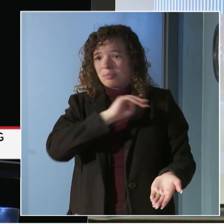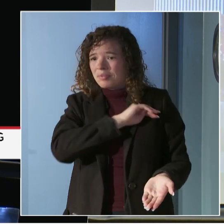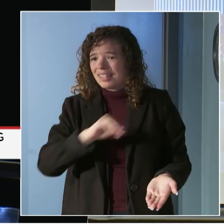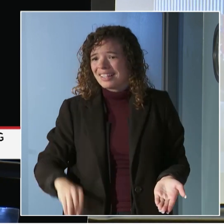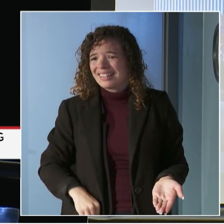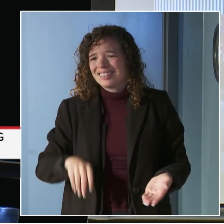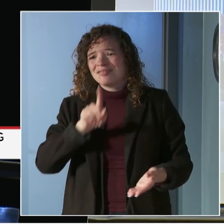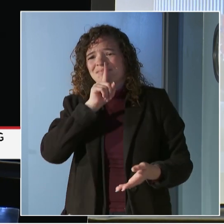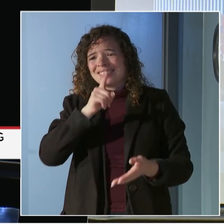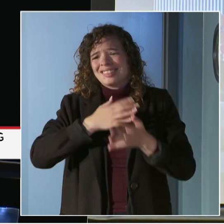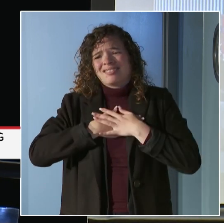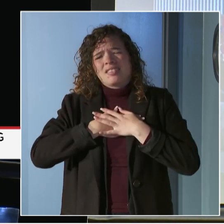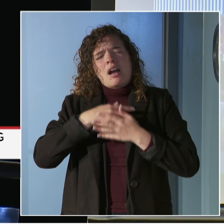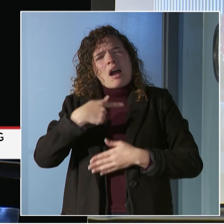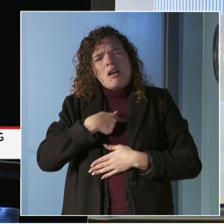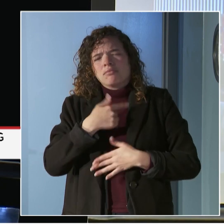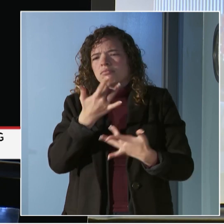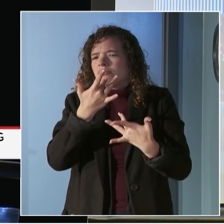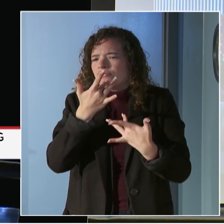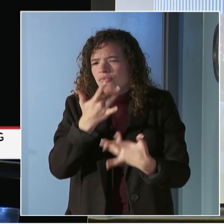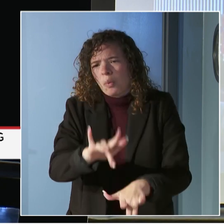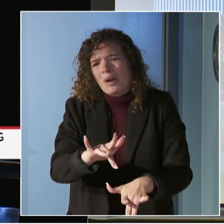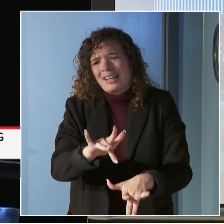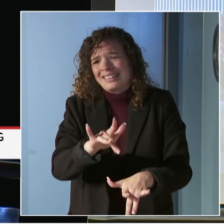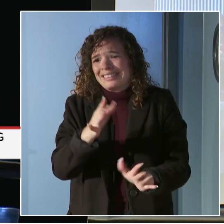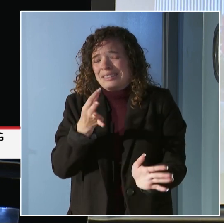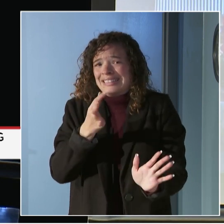about Tuesday. So in January,